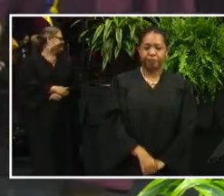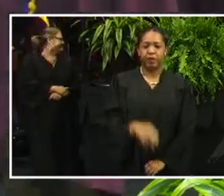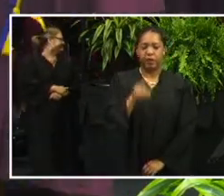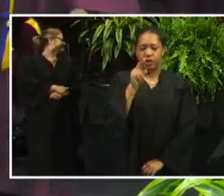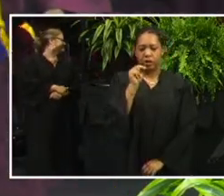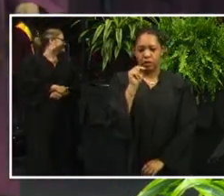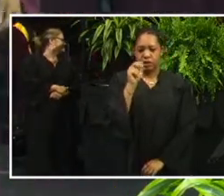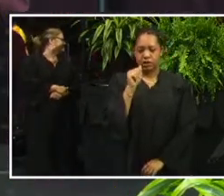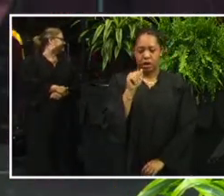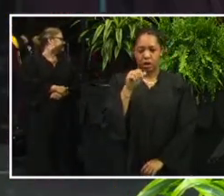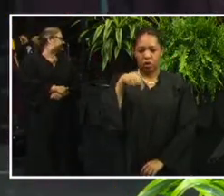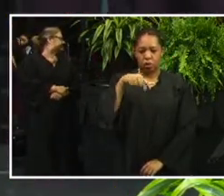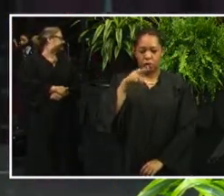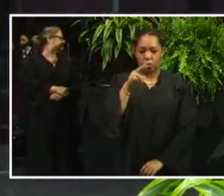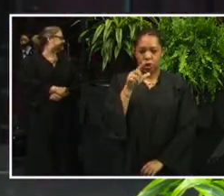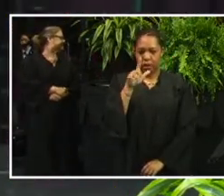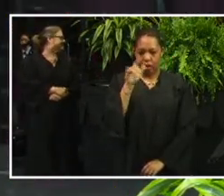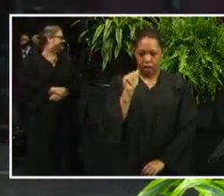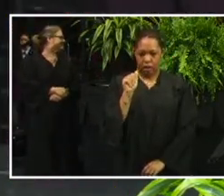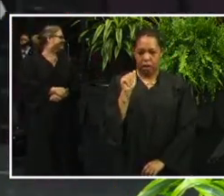Naquilla Demiria Williams.